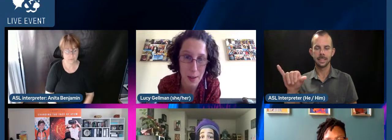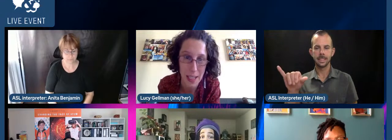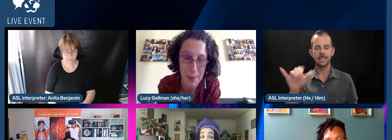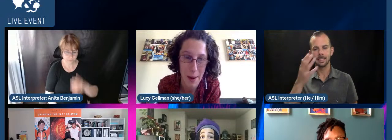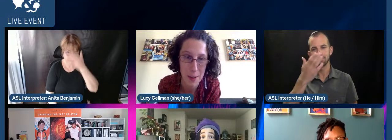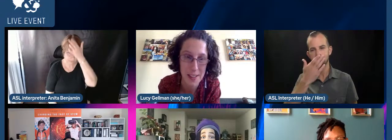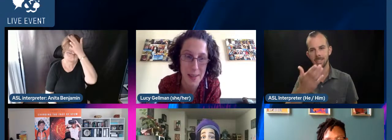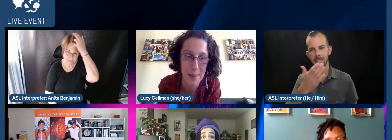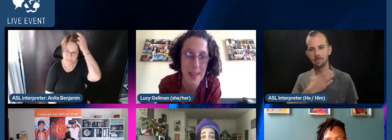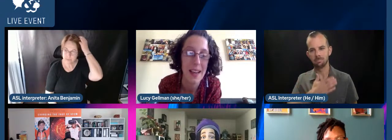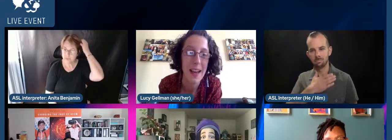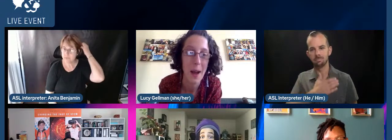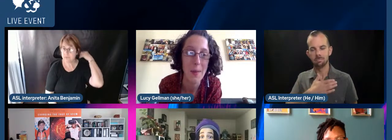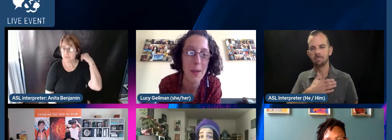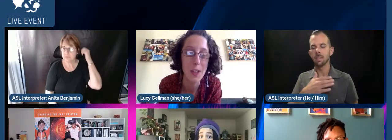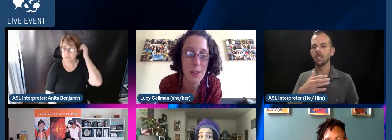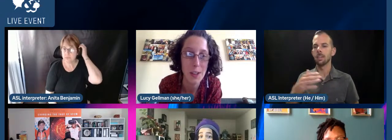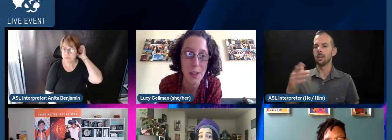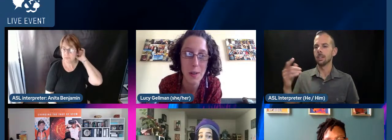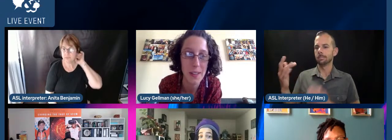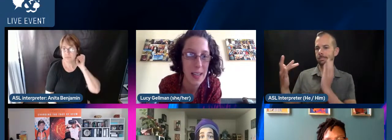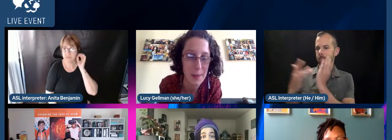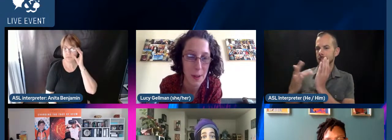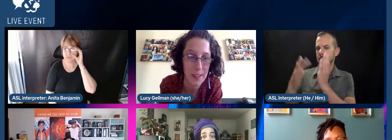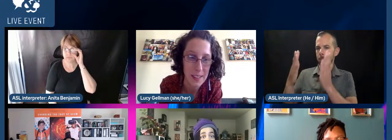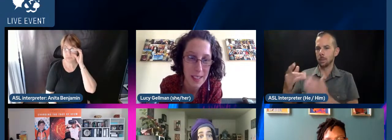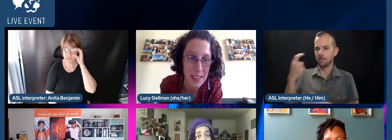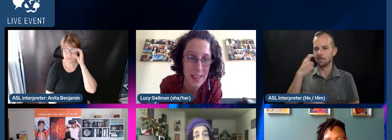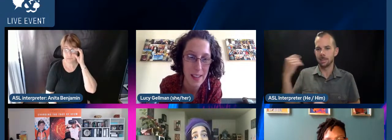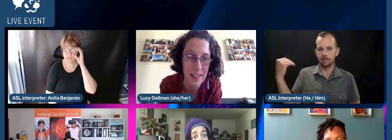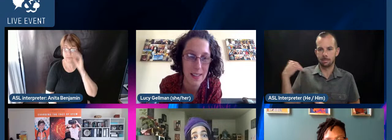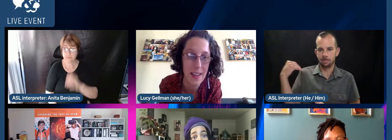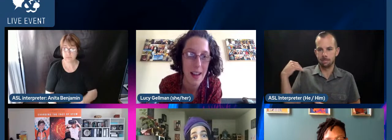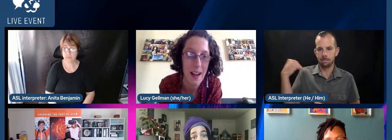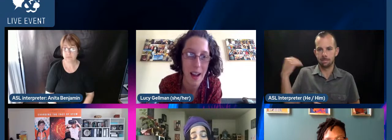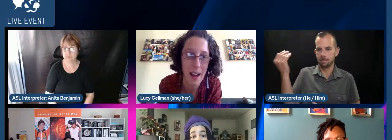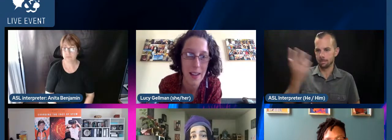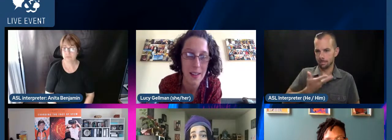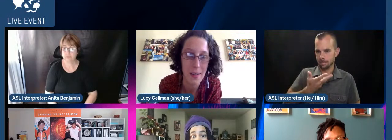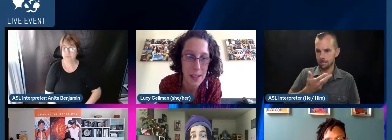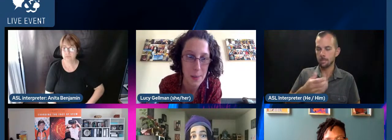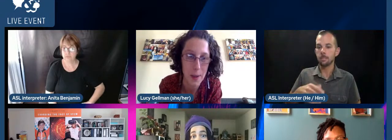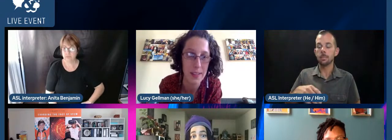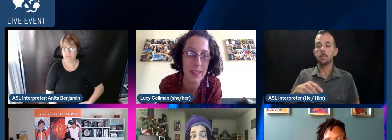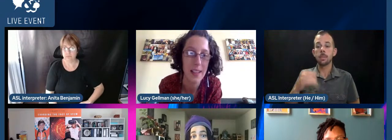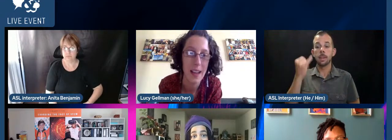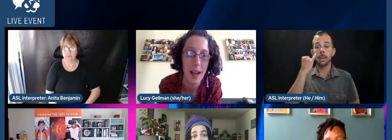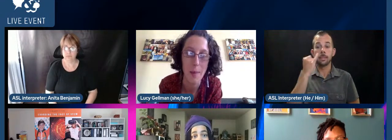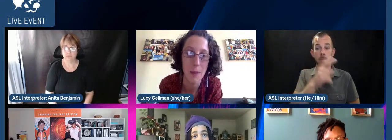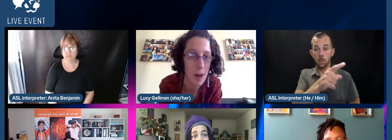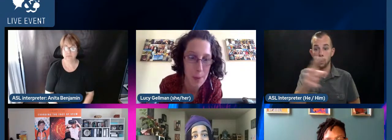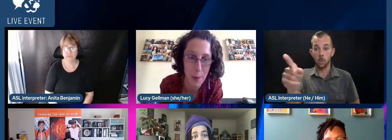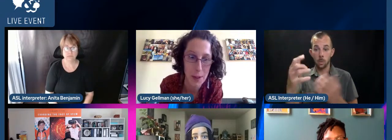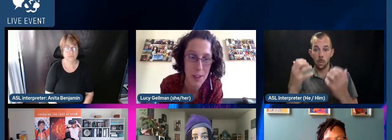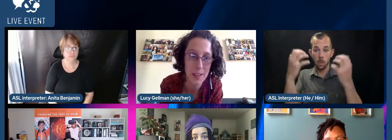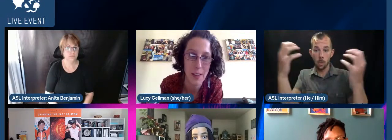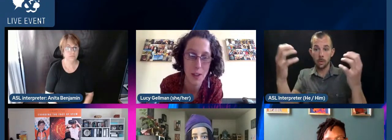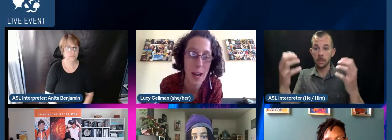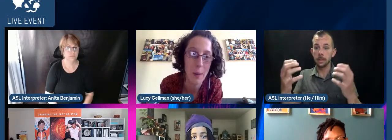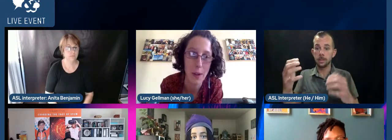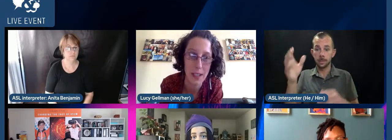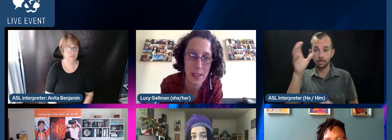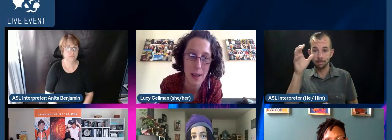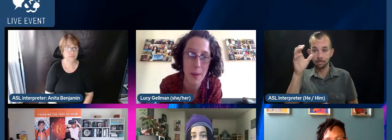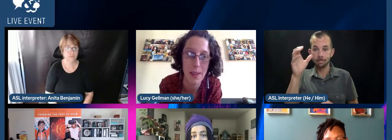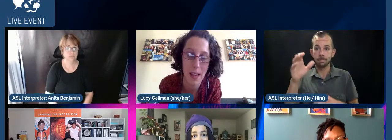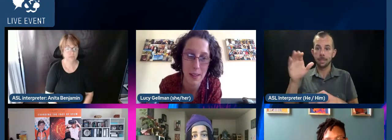be. Thank you, tech powers that be. Just to say, if you're listening to this on the Facebooks, drop your questions in the